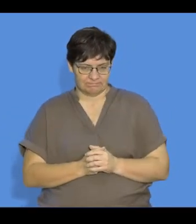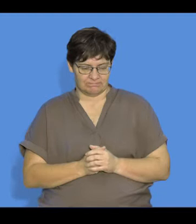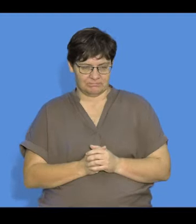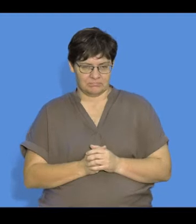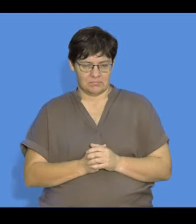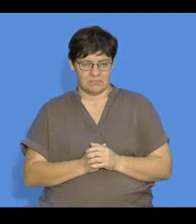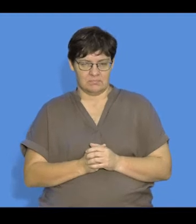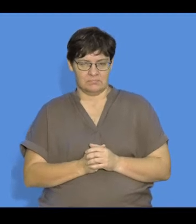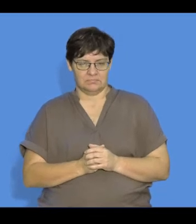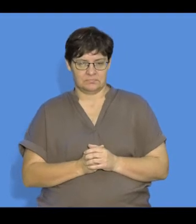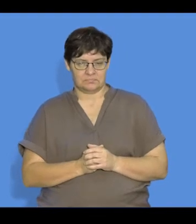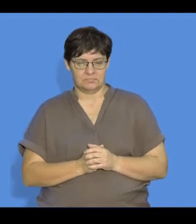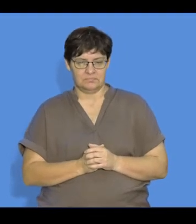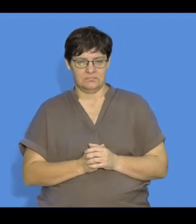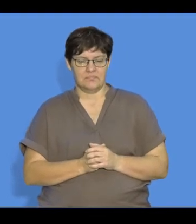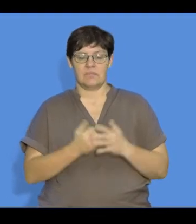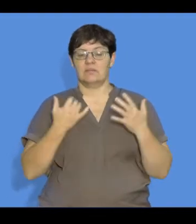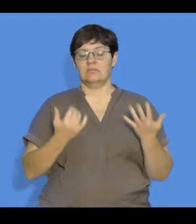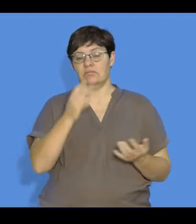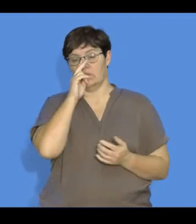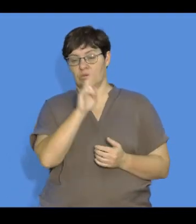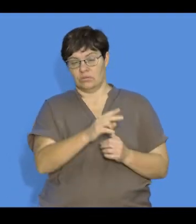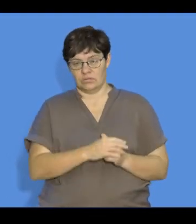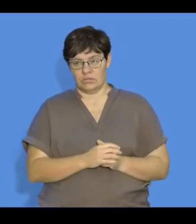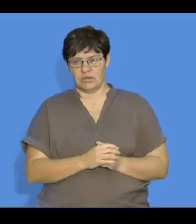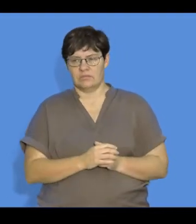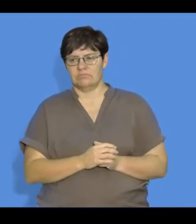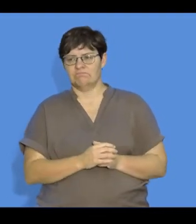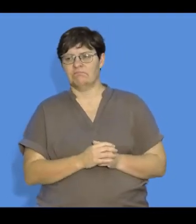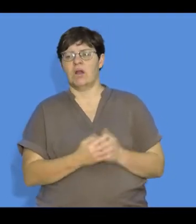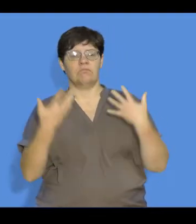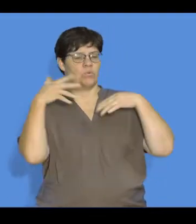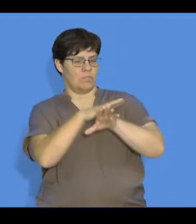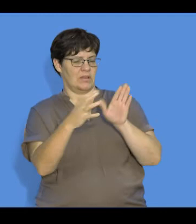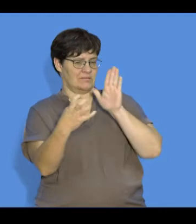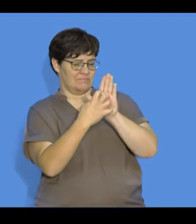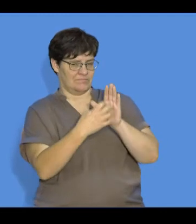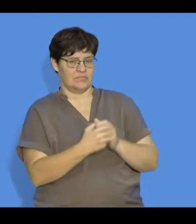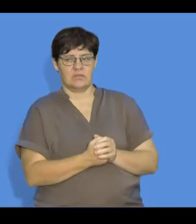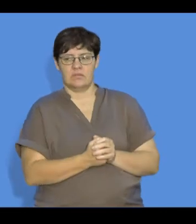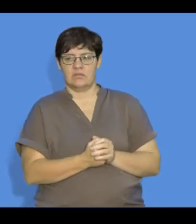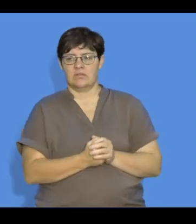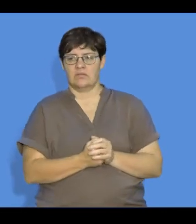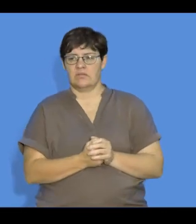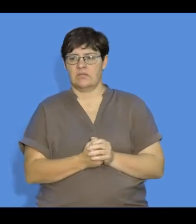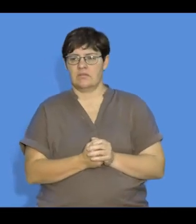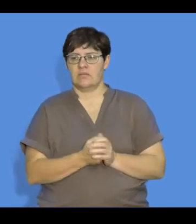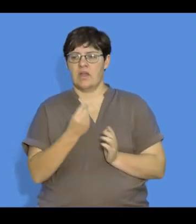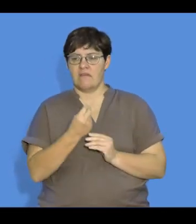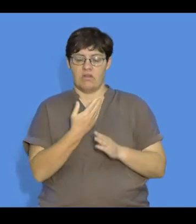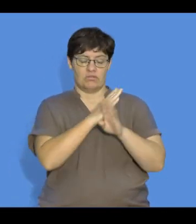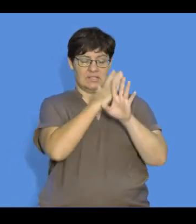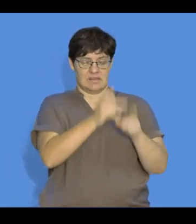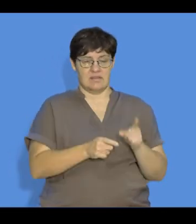involve, combination circuit. Now, if you look at this combination circuit, we've got, this